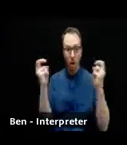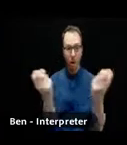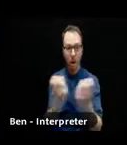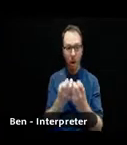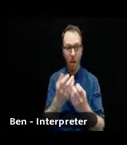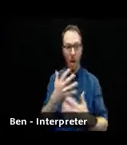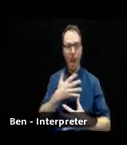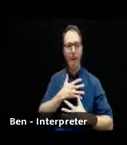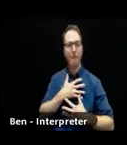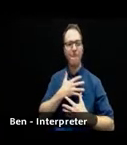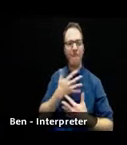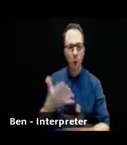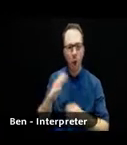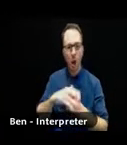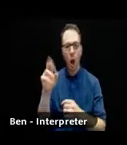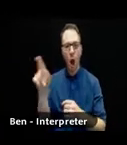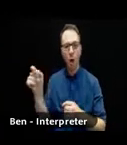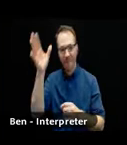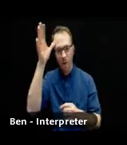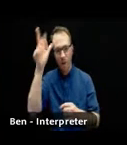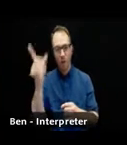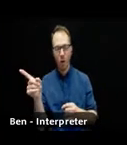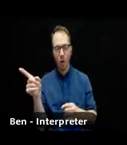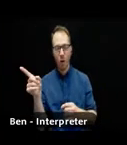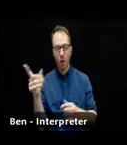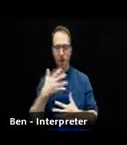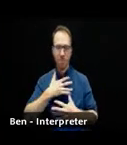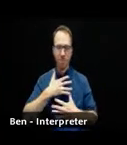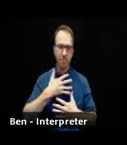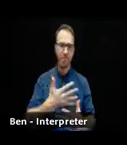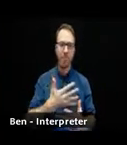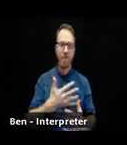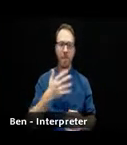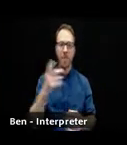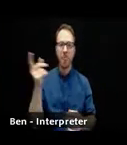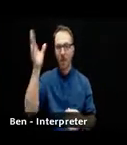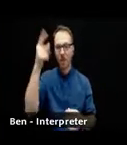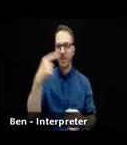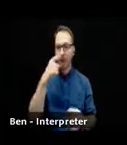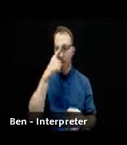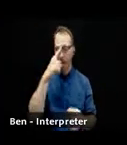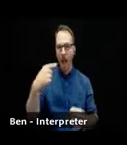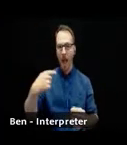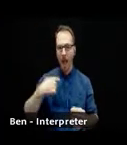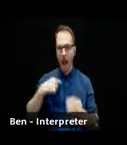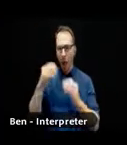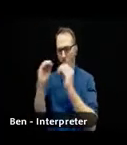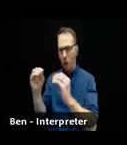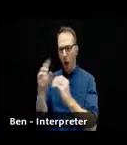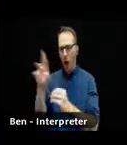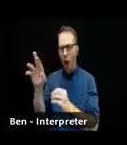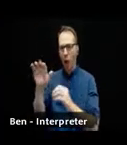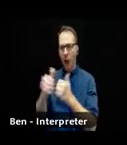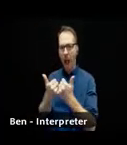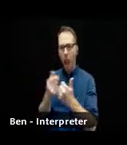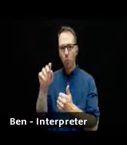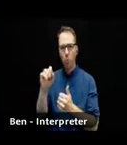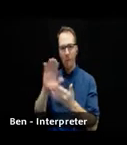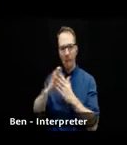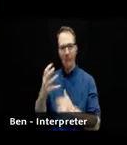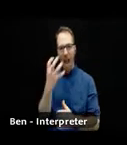on the part of Connor's father that he said, you know, I taught Connor how to be this angry. I